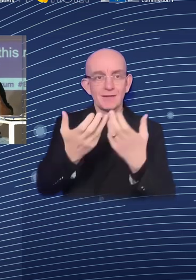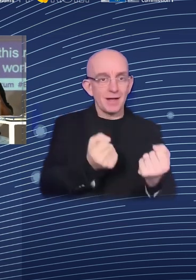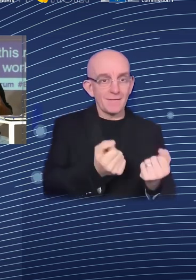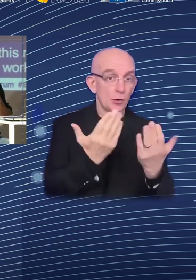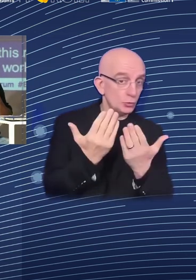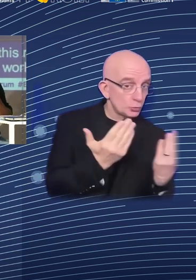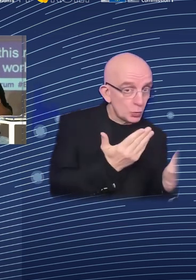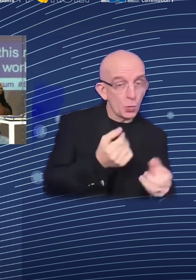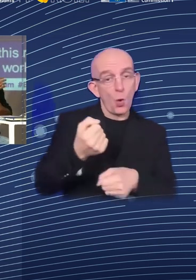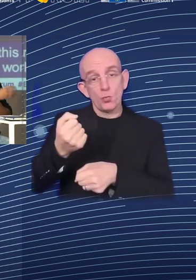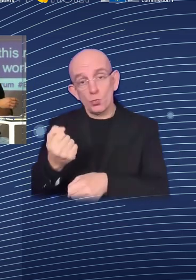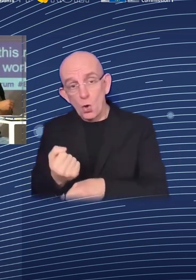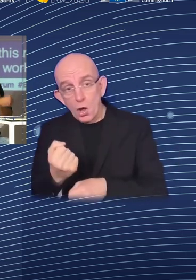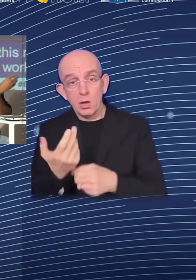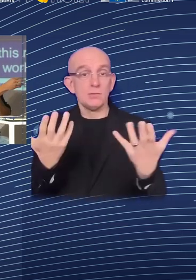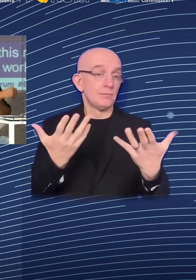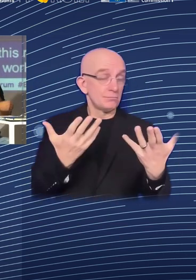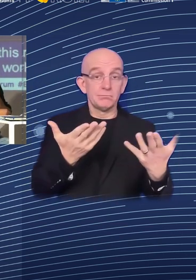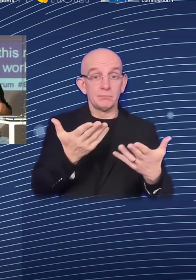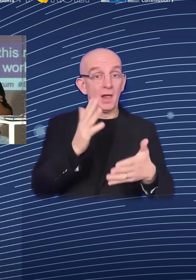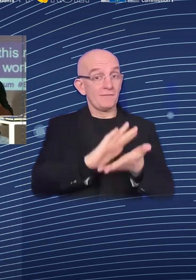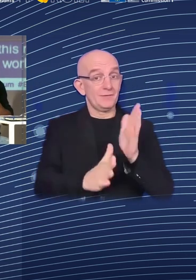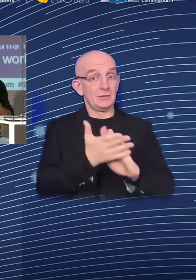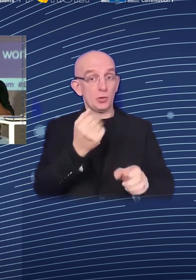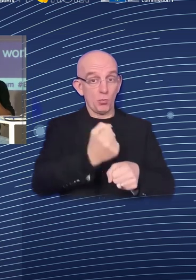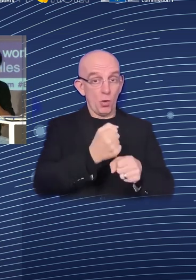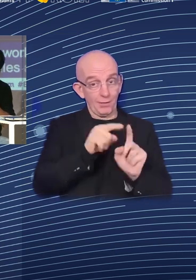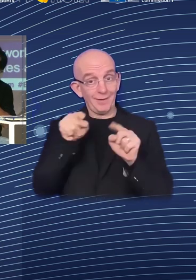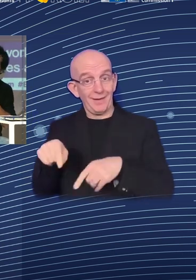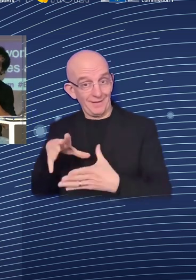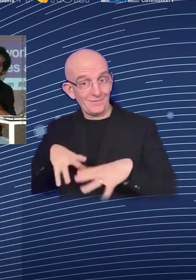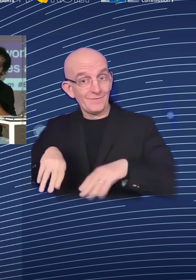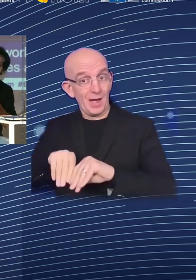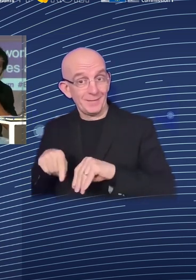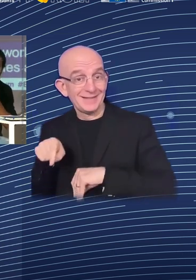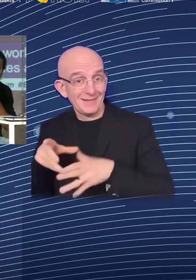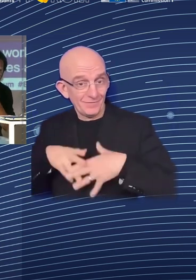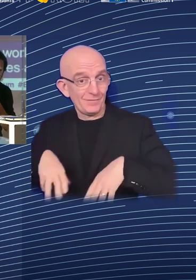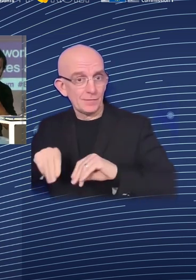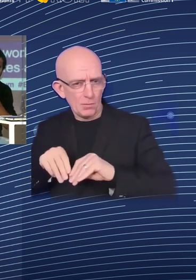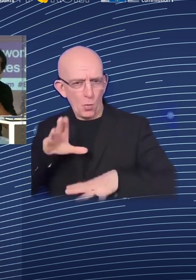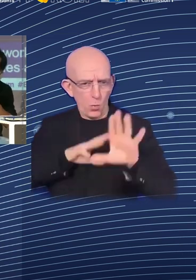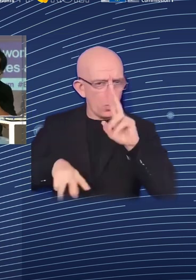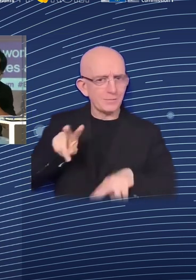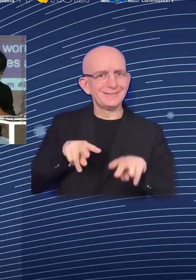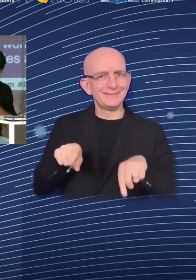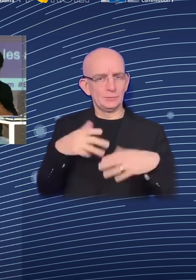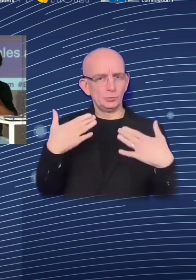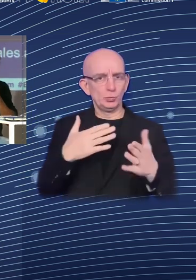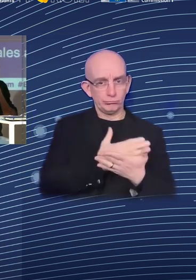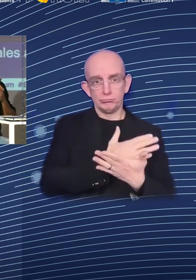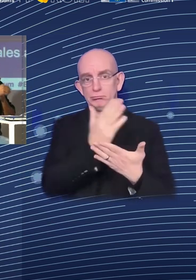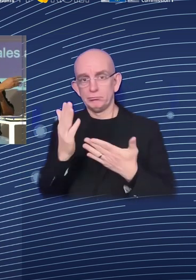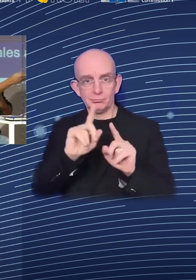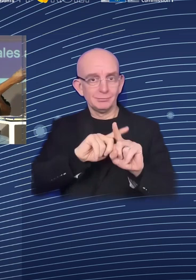evolving very fast. We've got a framework, we've got the European framework and the DigiComp, but when you are at a very sharp level,